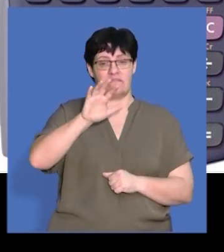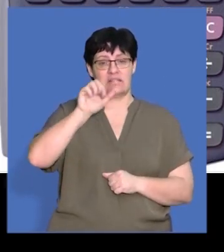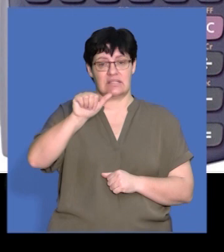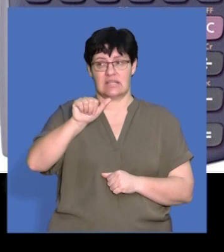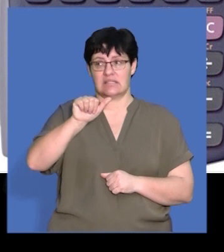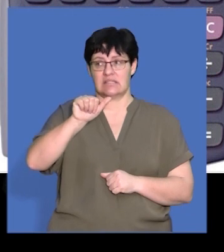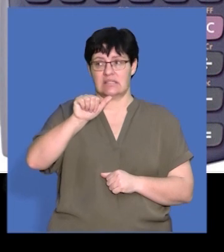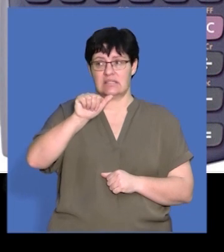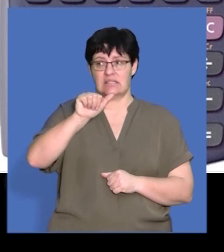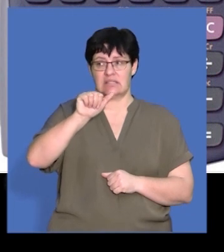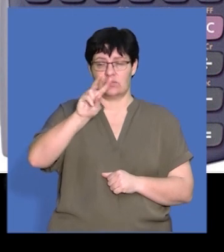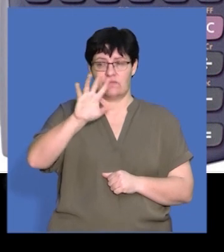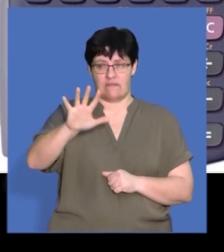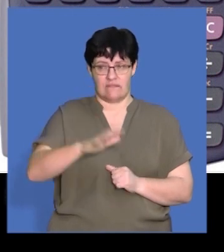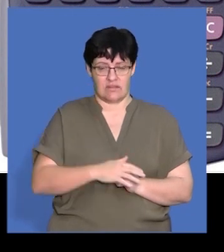7,5625. So